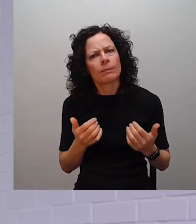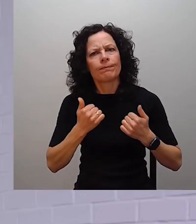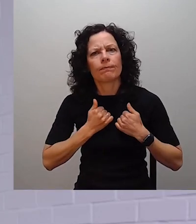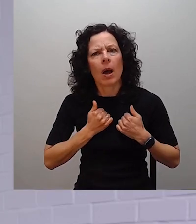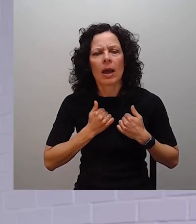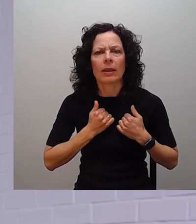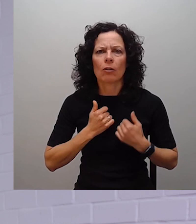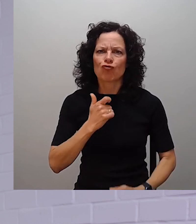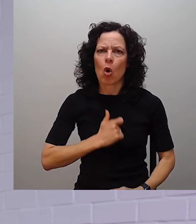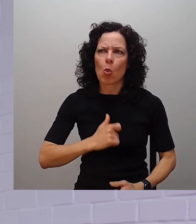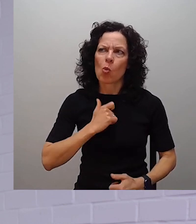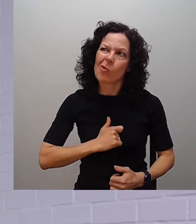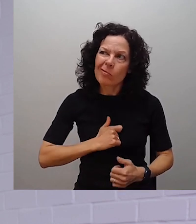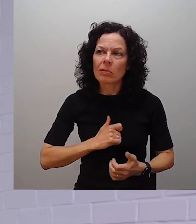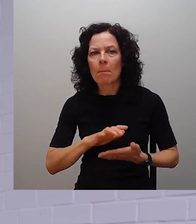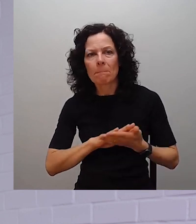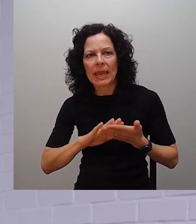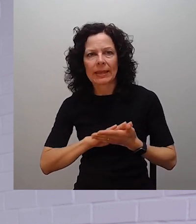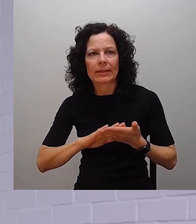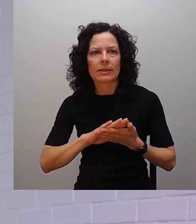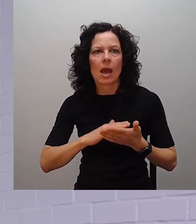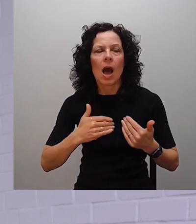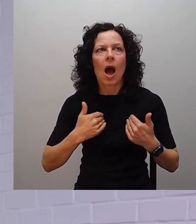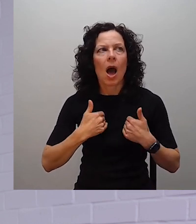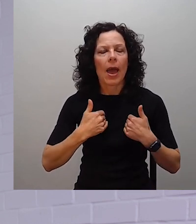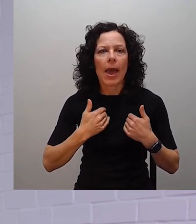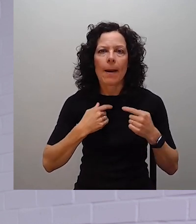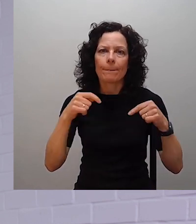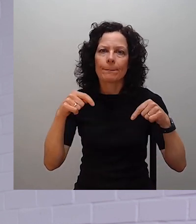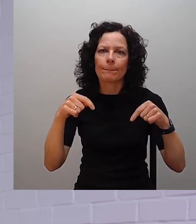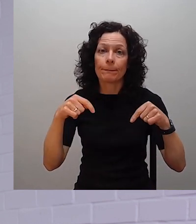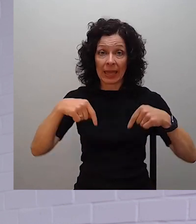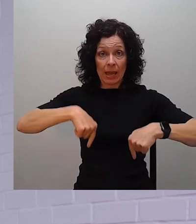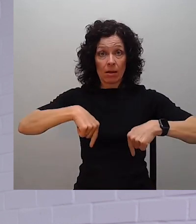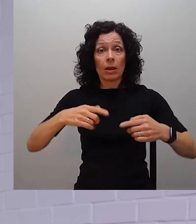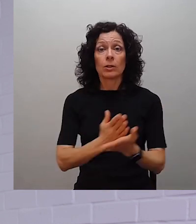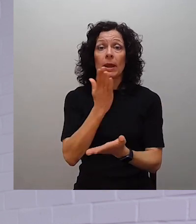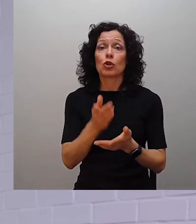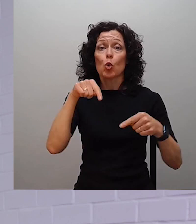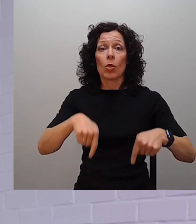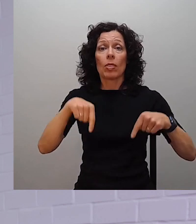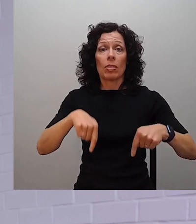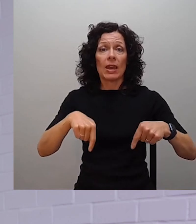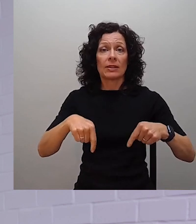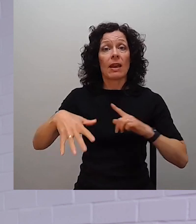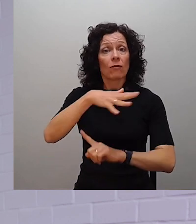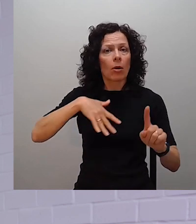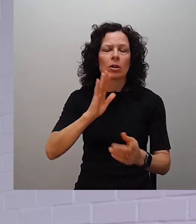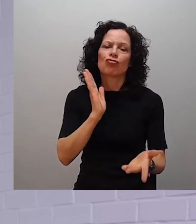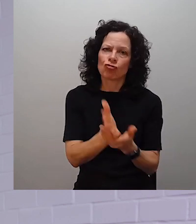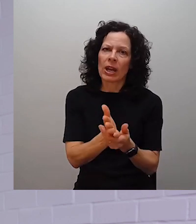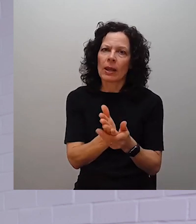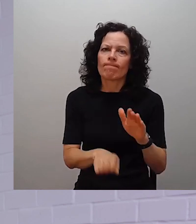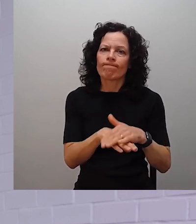my role basically means that I am here to make sure that this is a really inclusive environment for